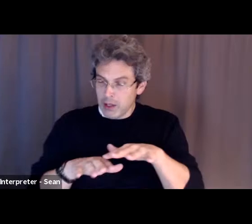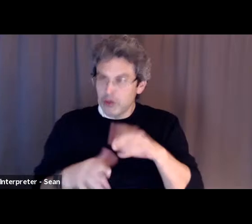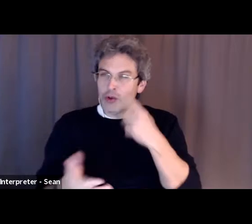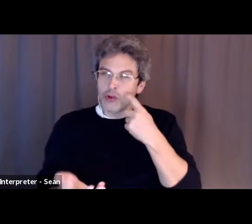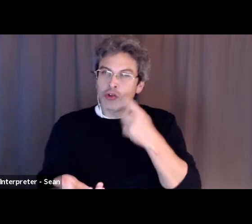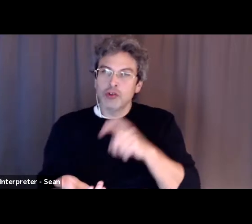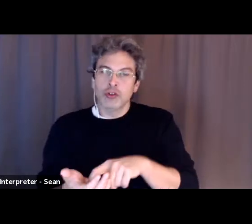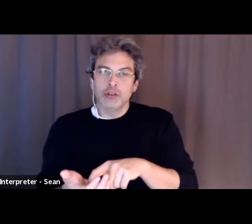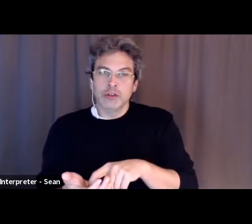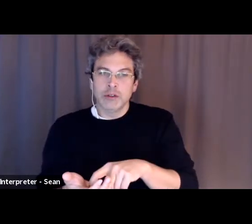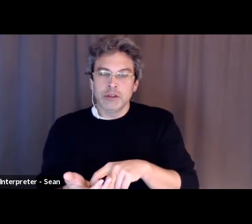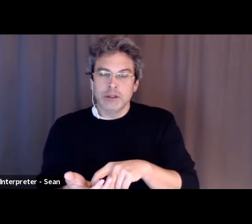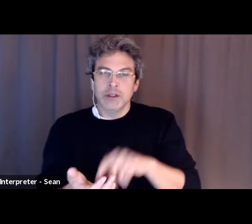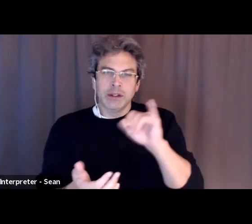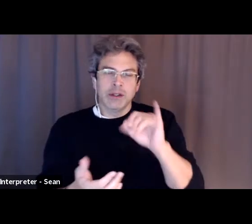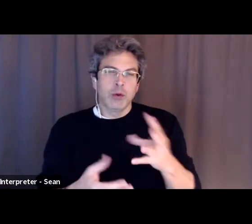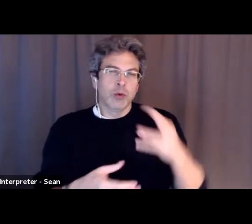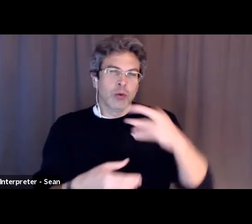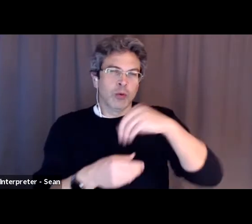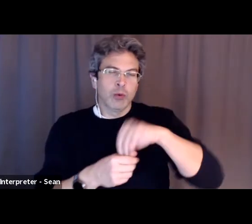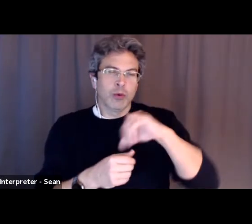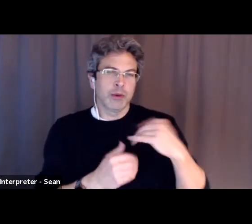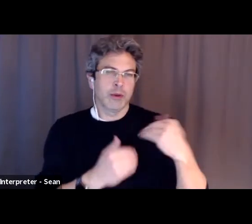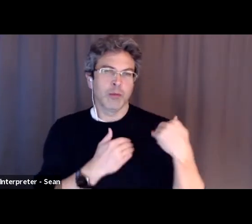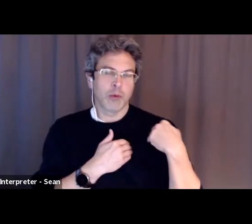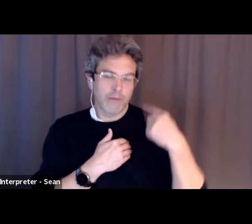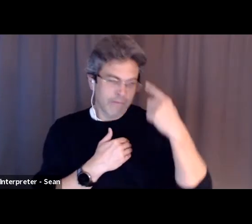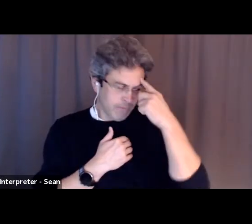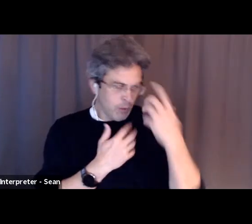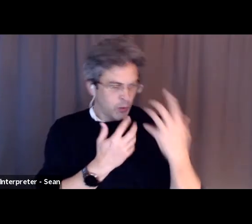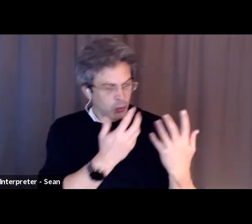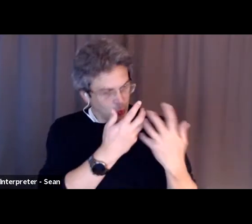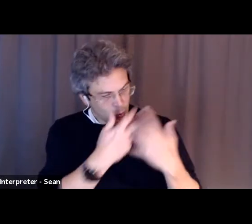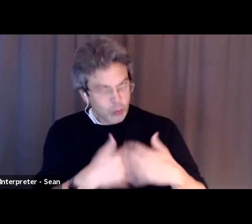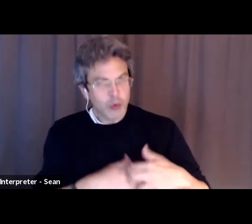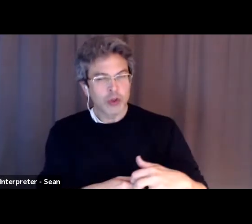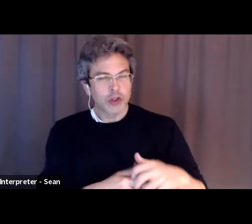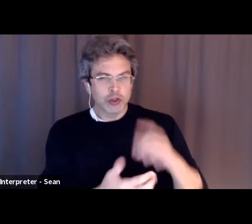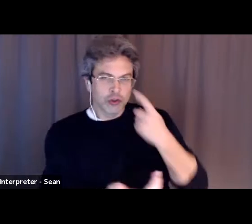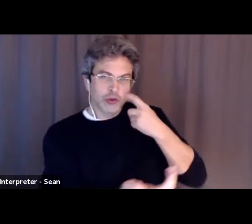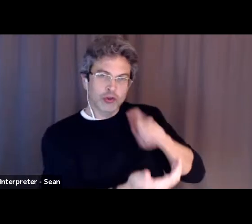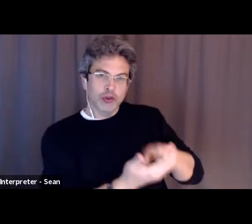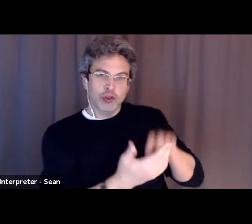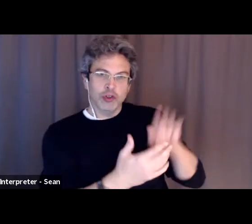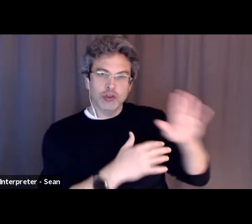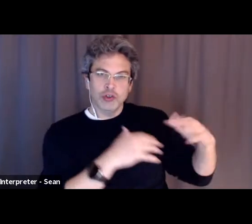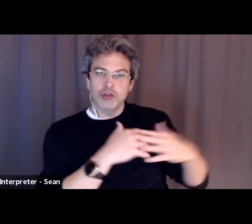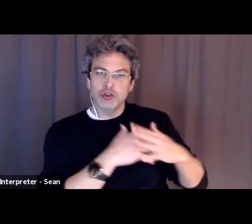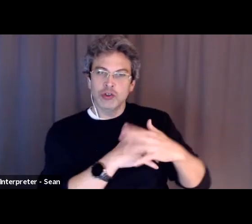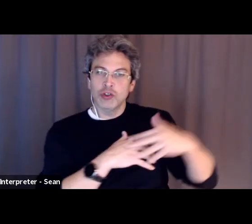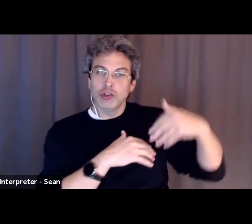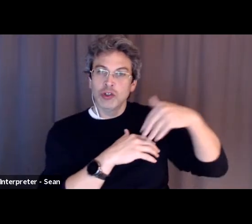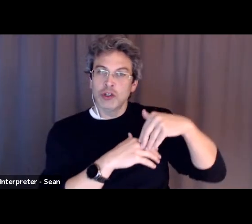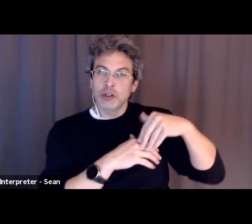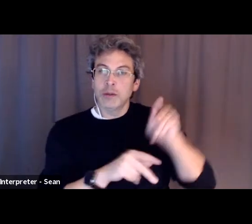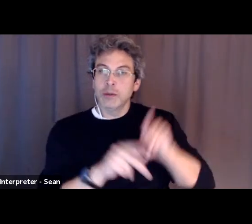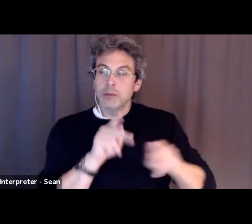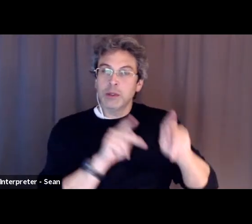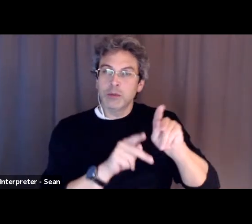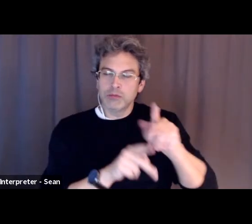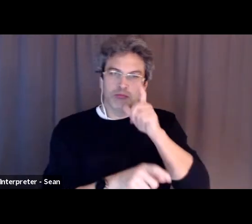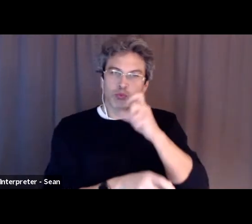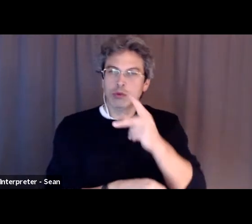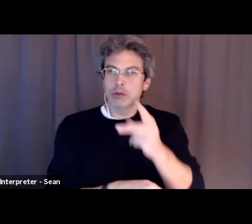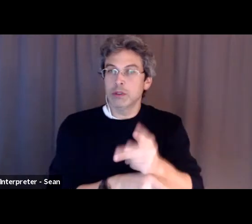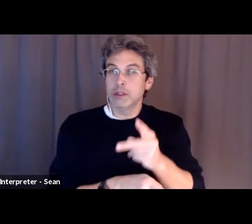part of the reconciliation that acknowledges our Indigenous peoples as they have taken care of these lands